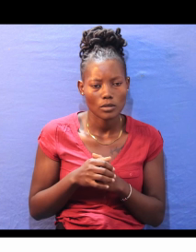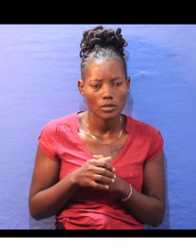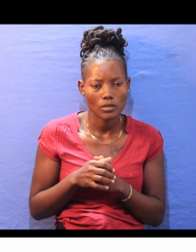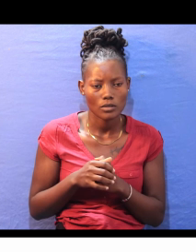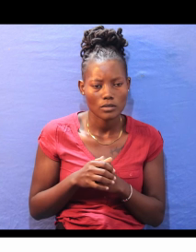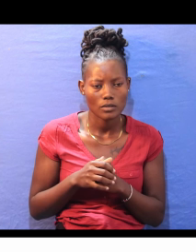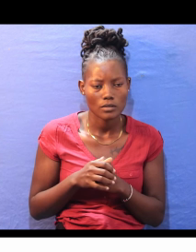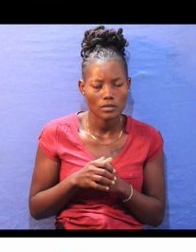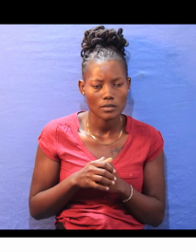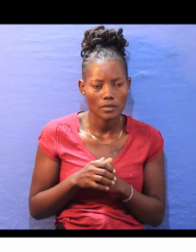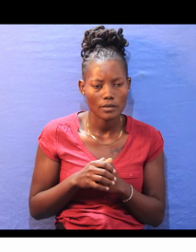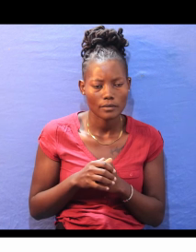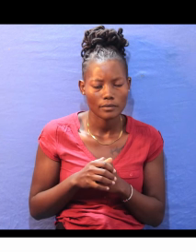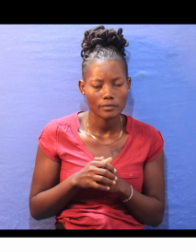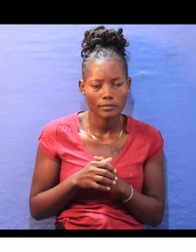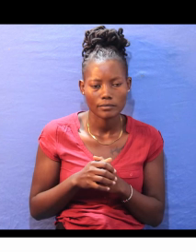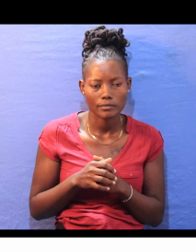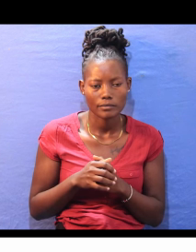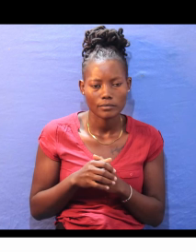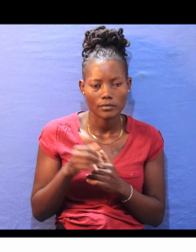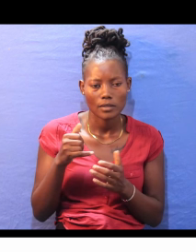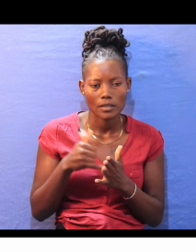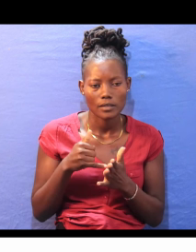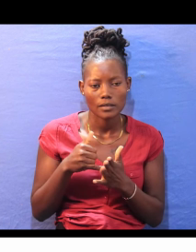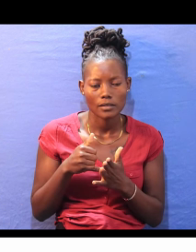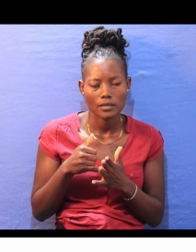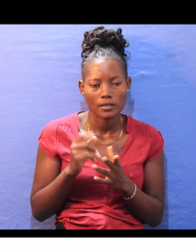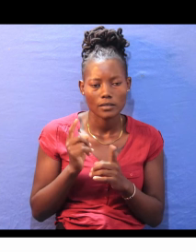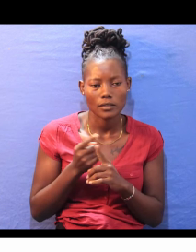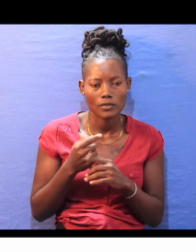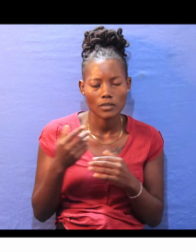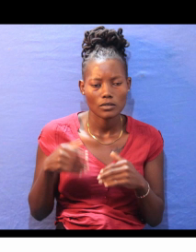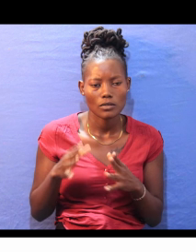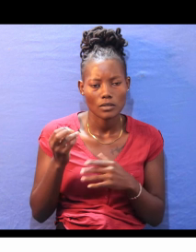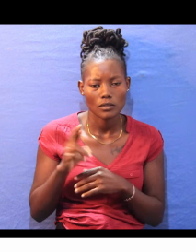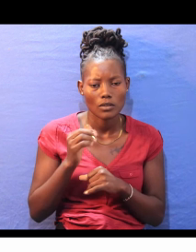In shot put, it is throwing shot put. It is throwing different weights of shot put.